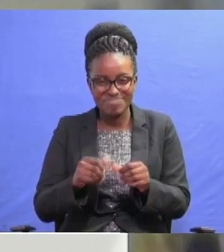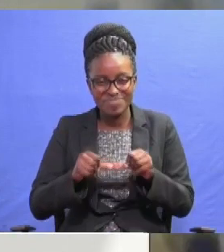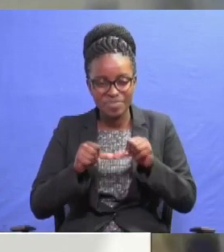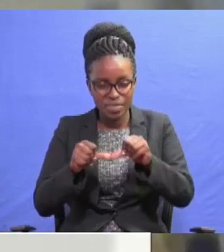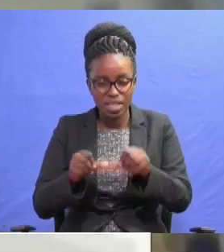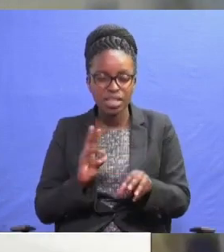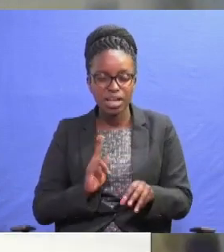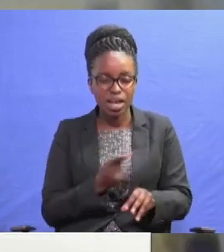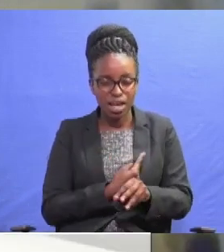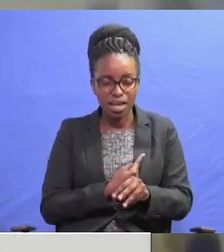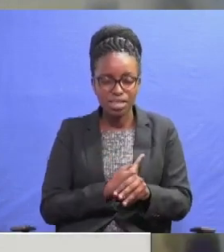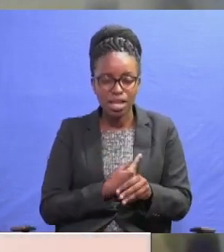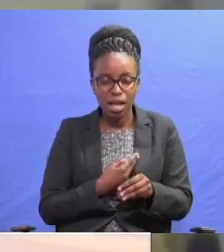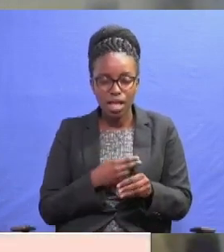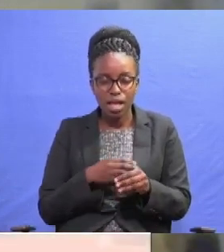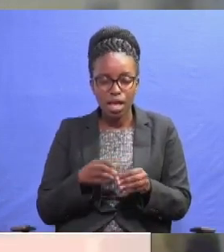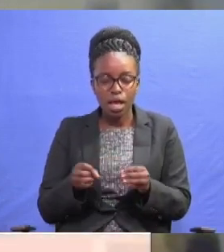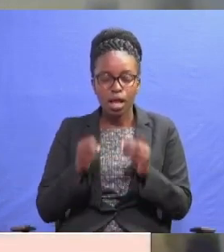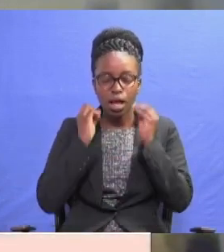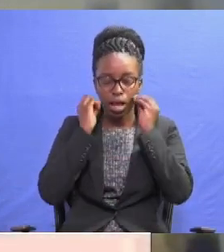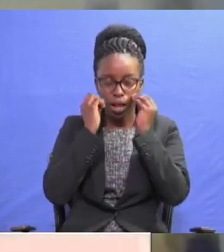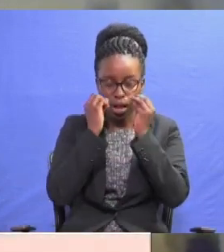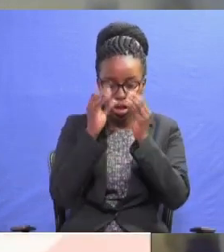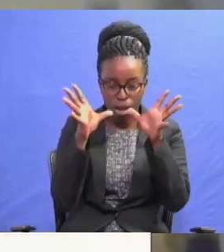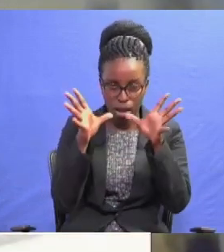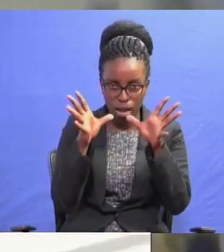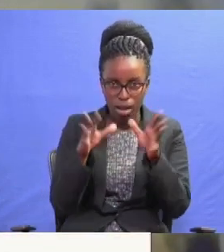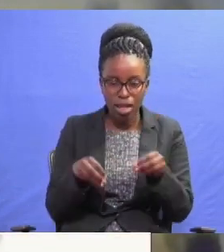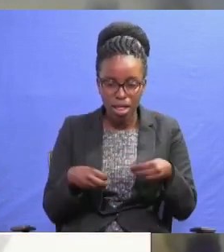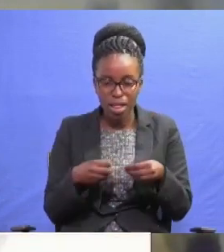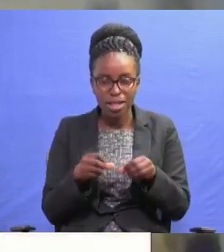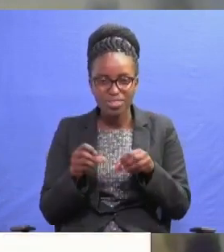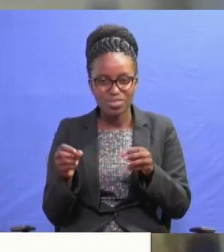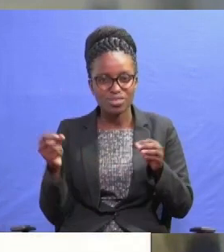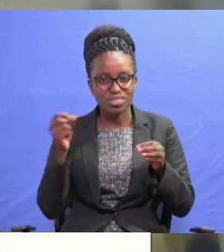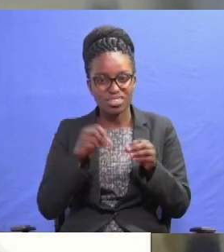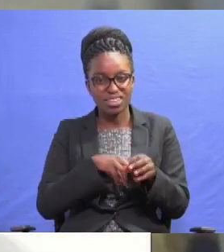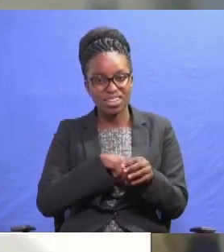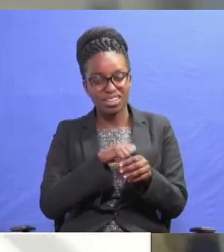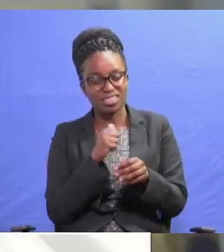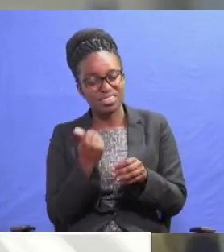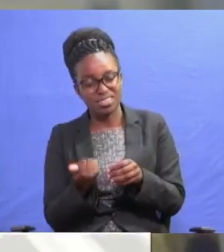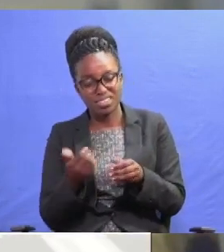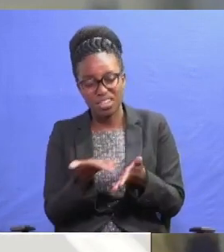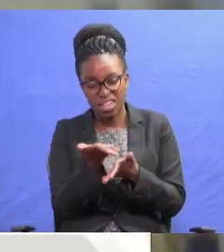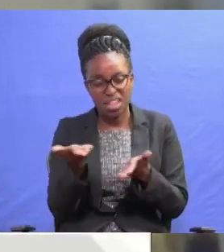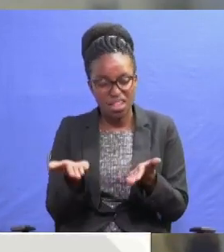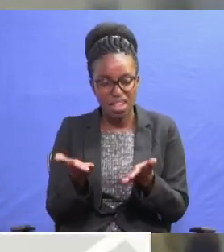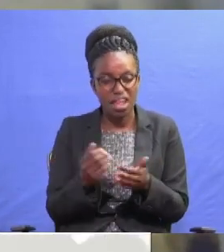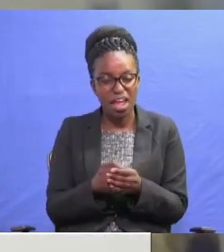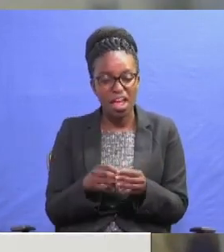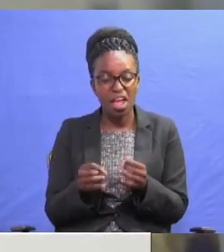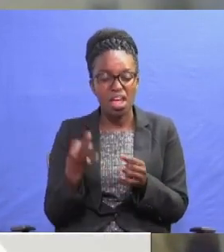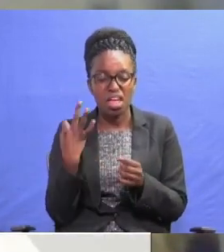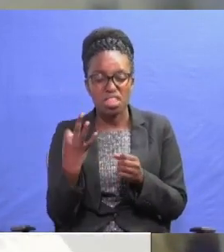be something that just appears and disappears in less than 15, 20 minutes, or even if it goes to 30 minutes, then that's